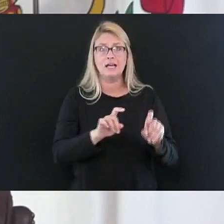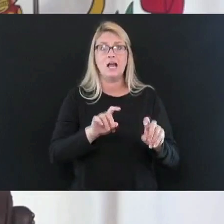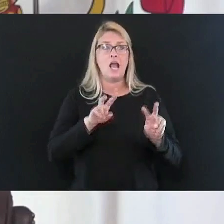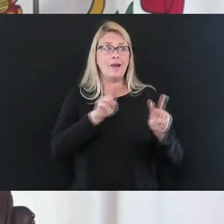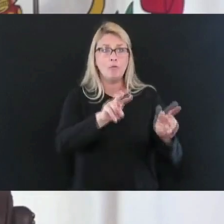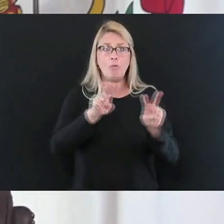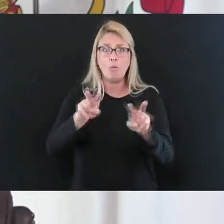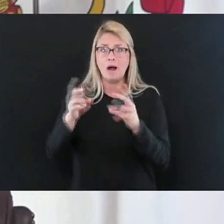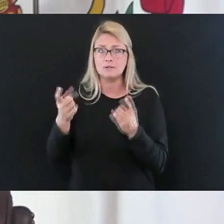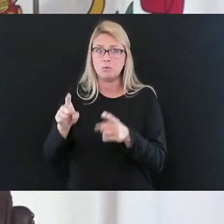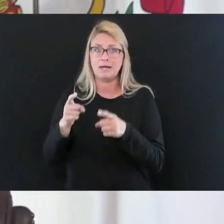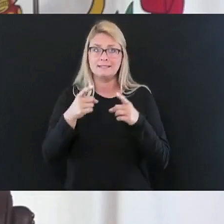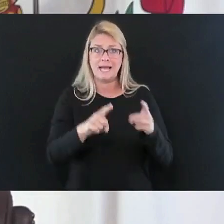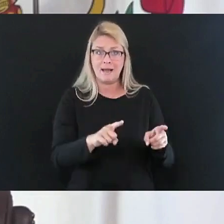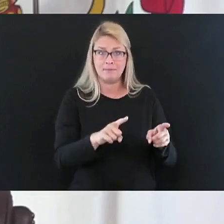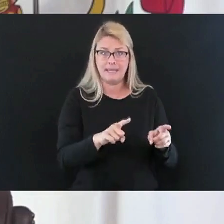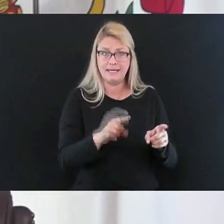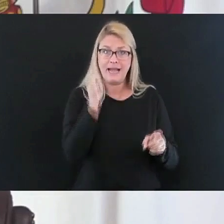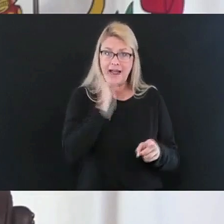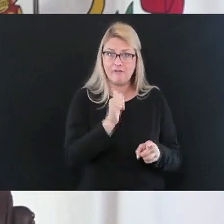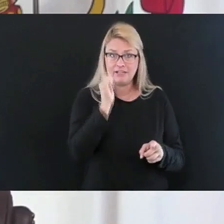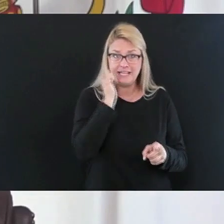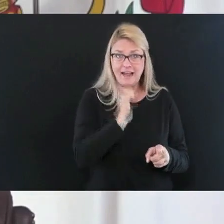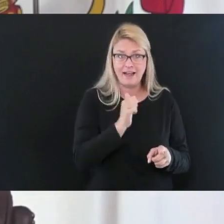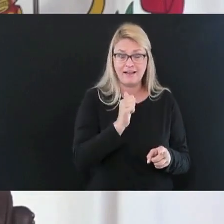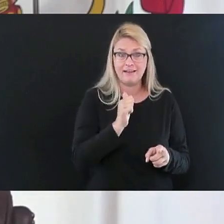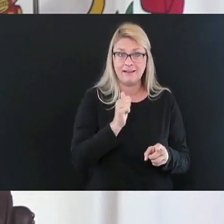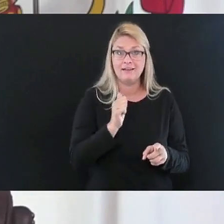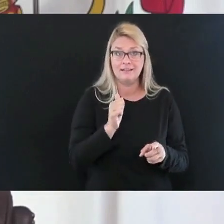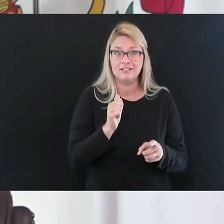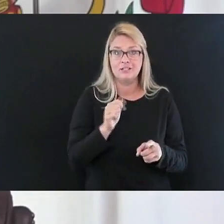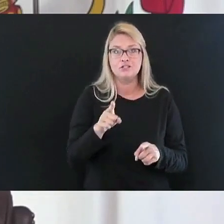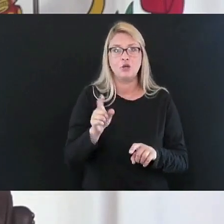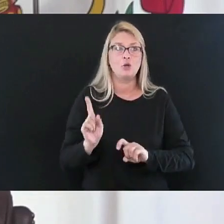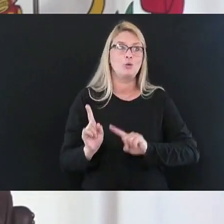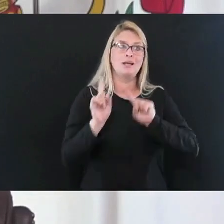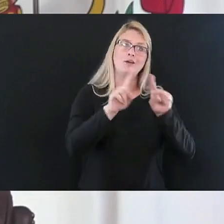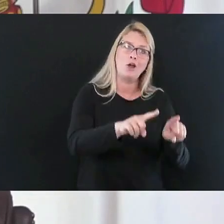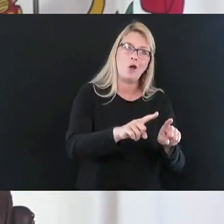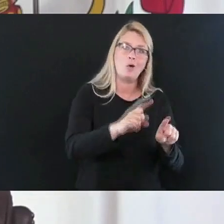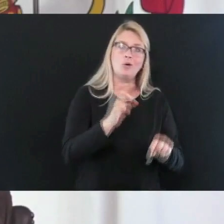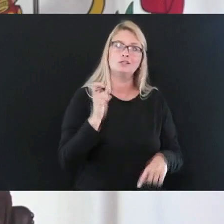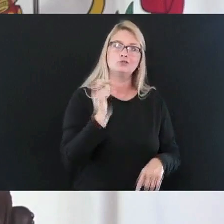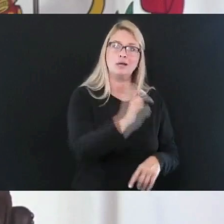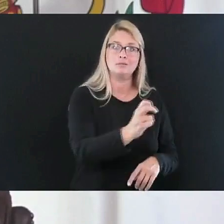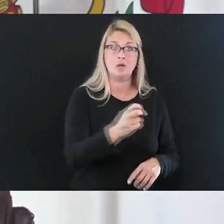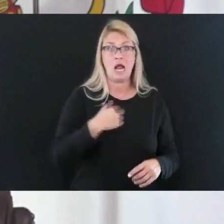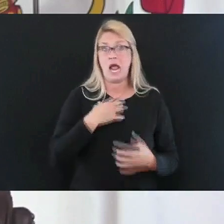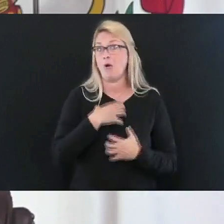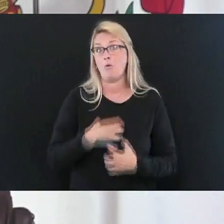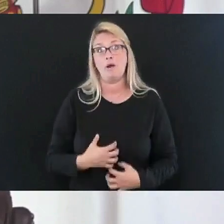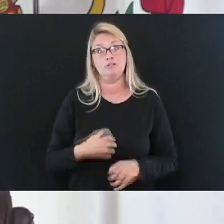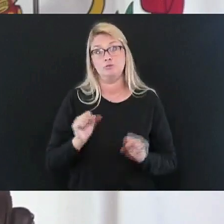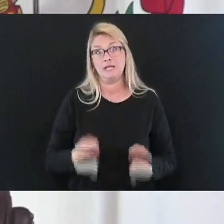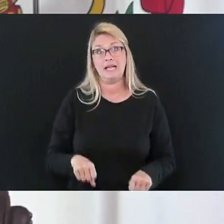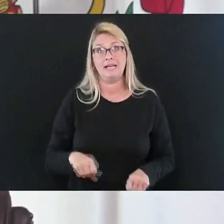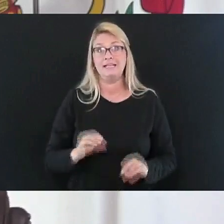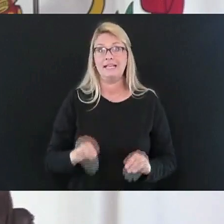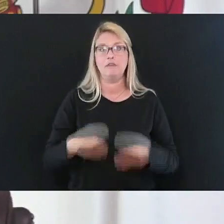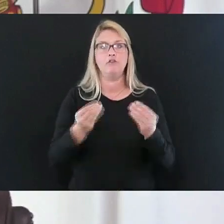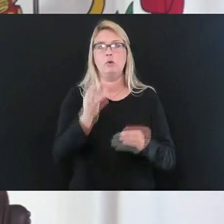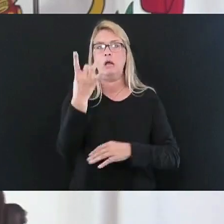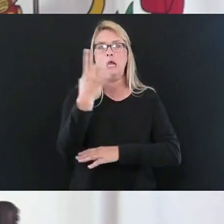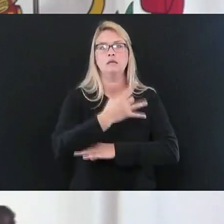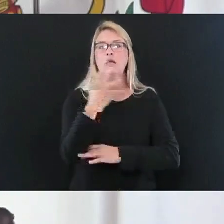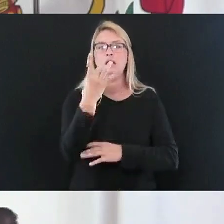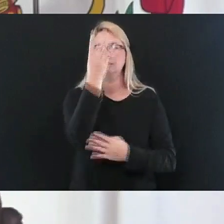going on and be able to get to these places and get tested. I wish that we could give you 8 days